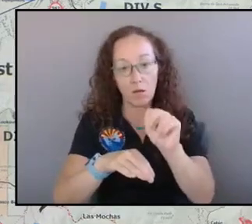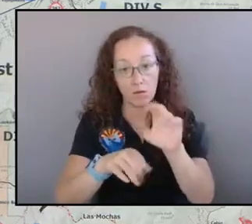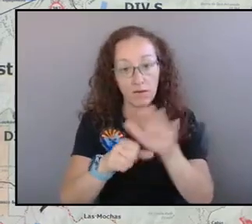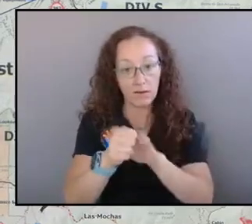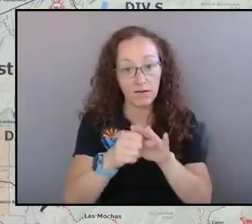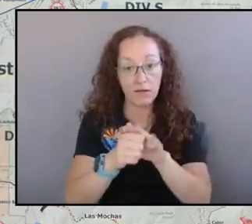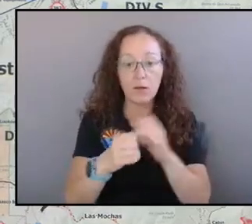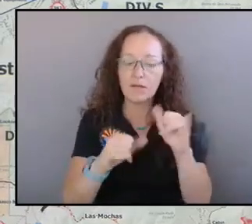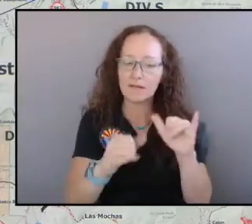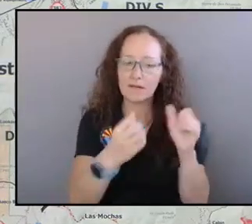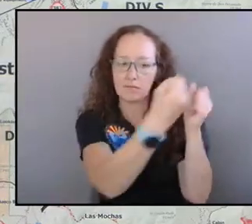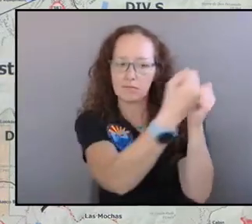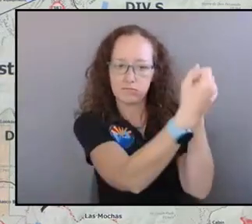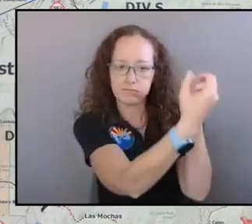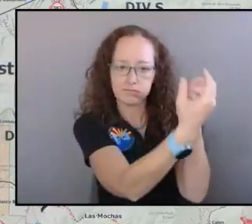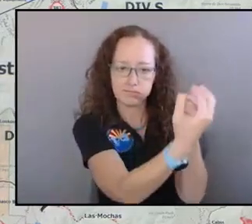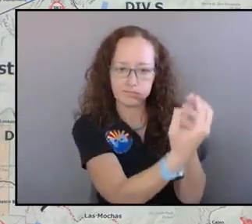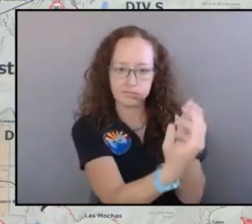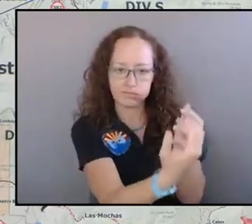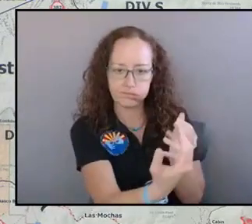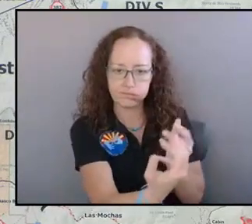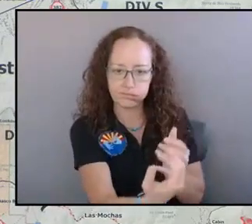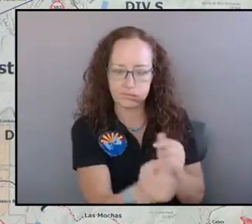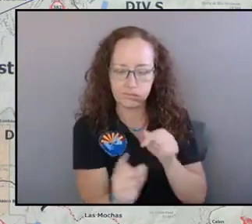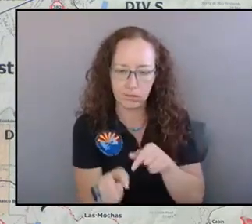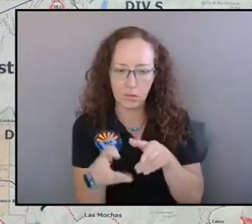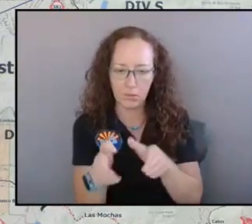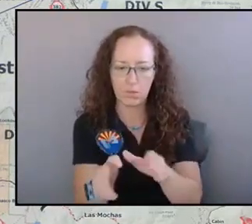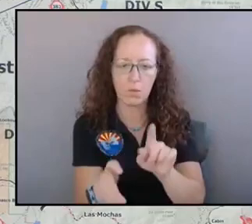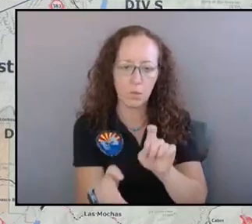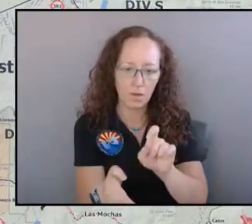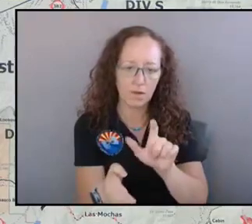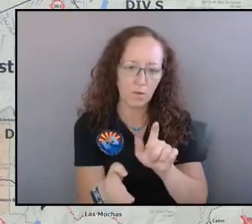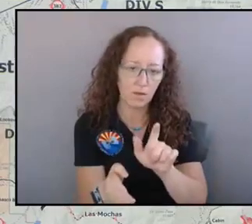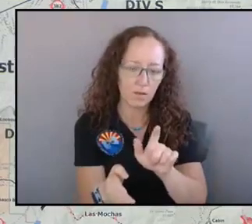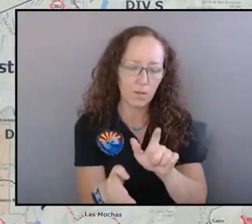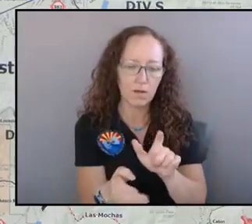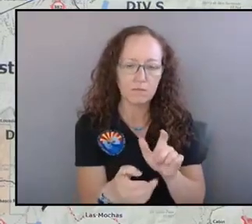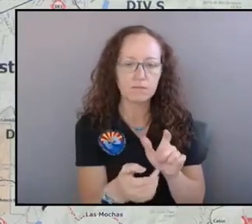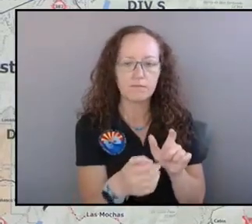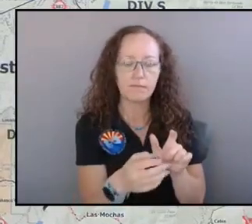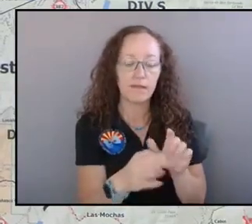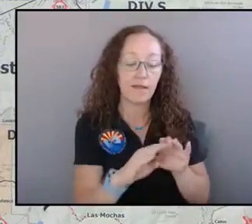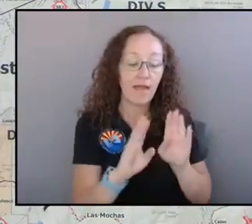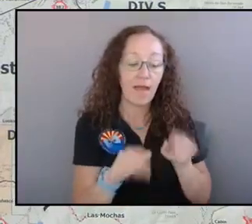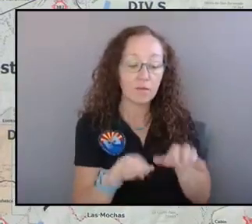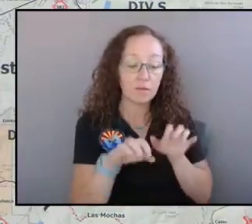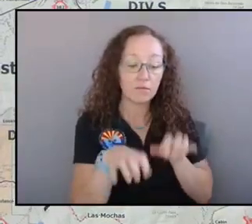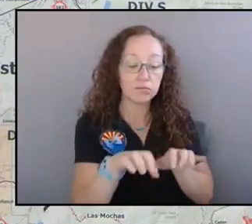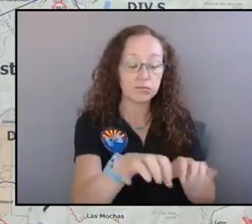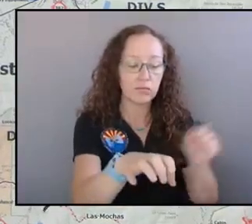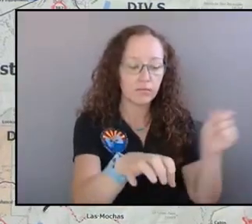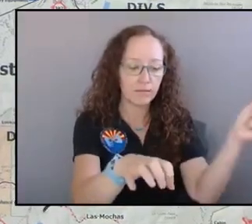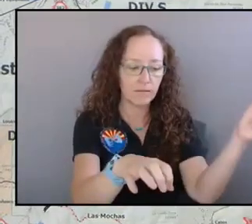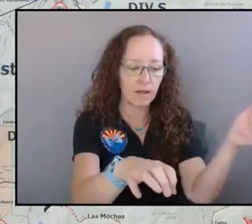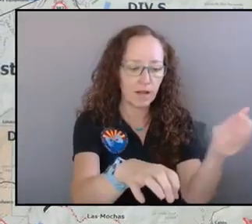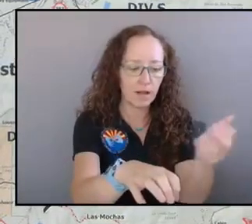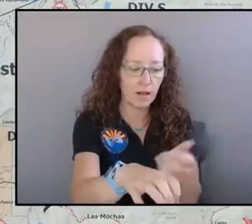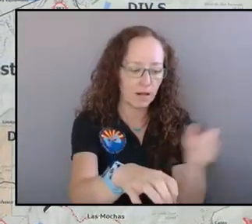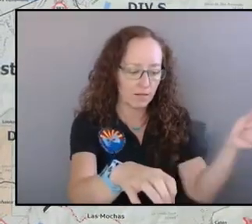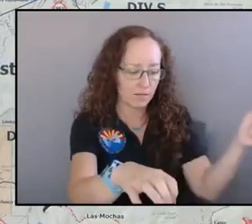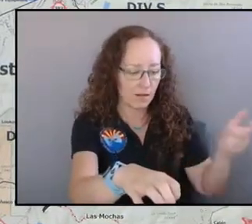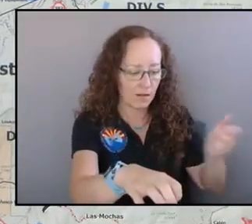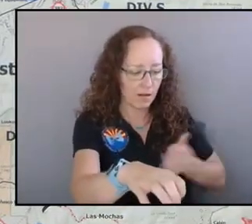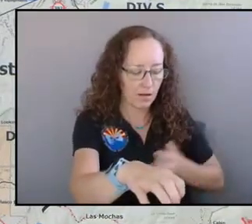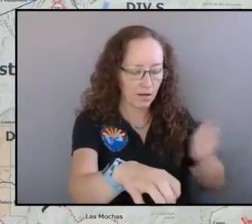backing down to the 121 road as it comes down around the houses that's being burned out. So the fuel's gone and protecting the